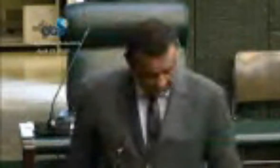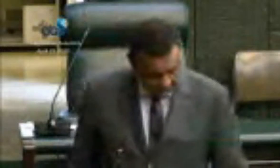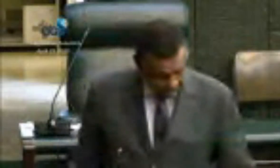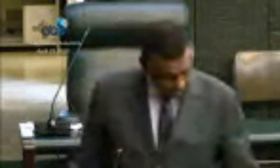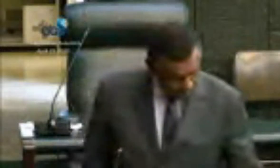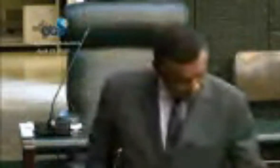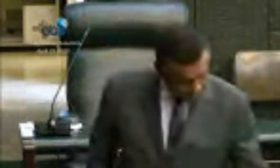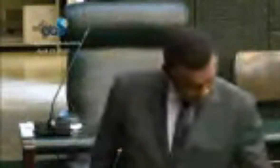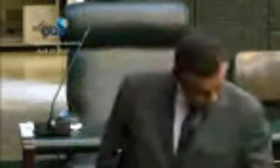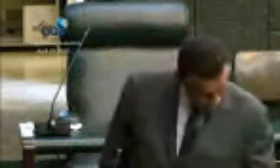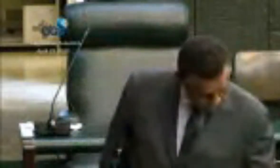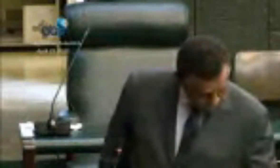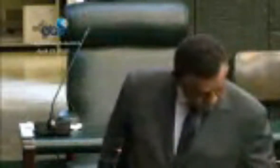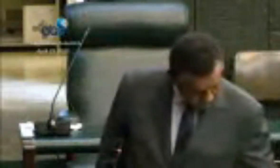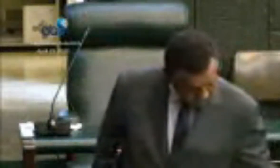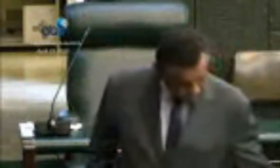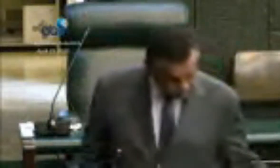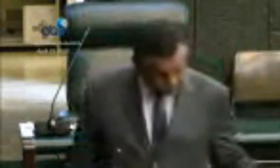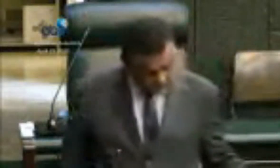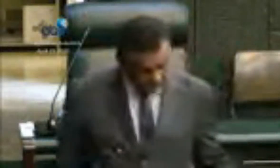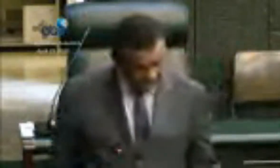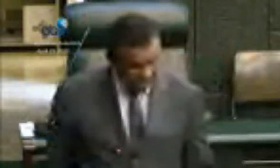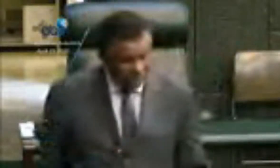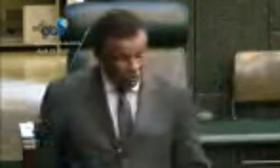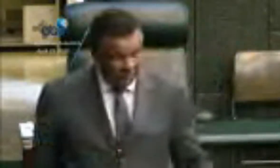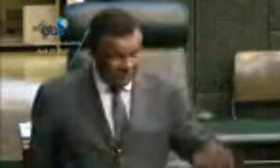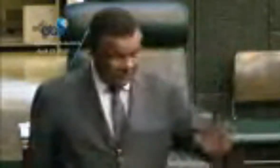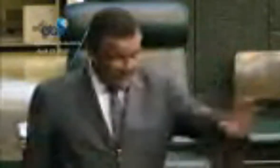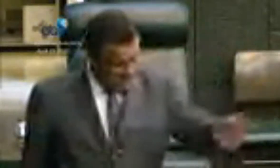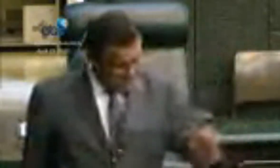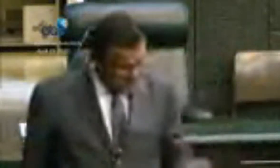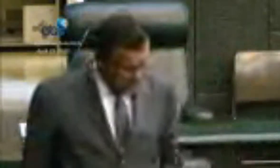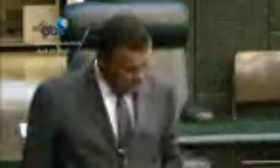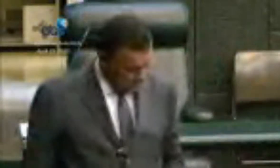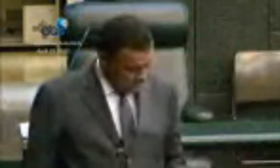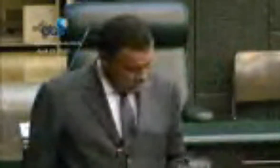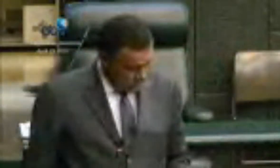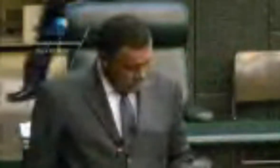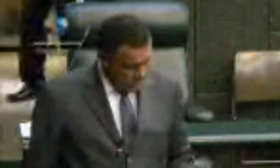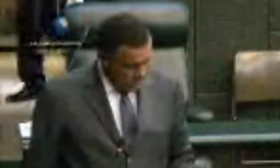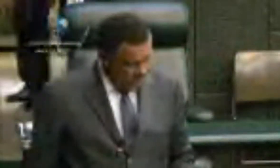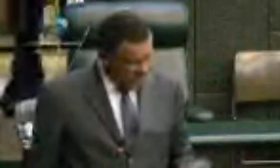so that's that call for them. Mr. Speaker, I want to